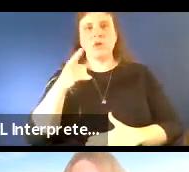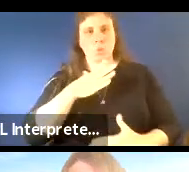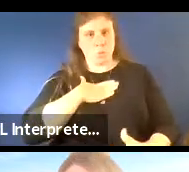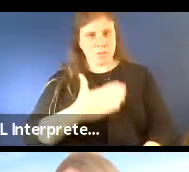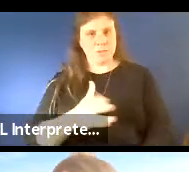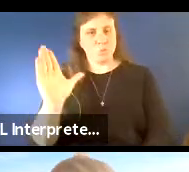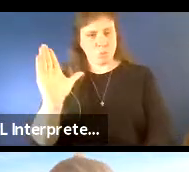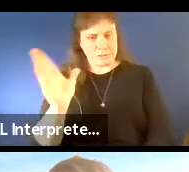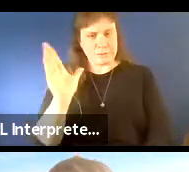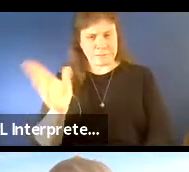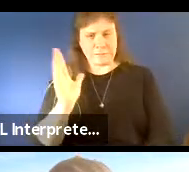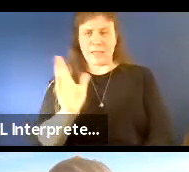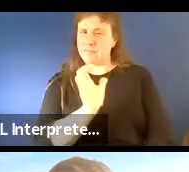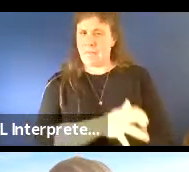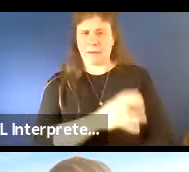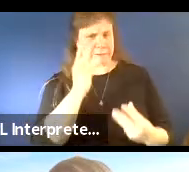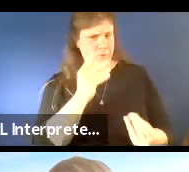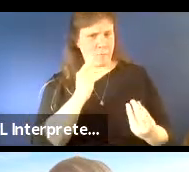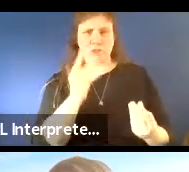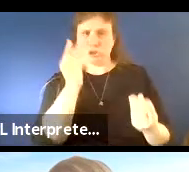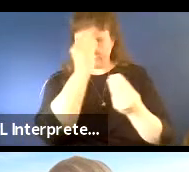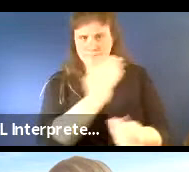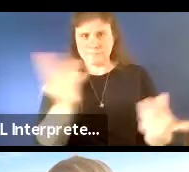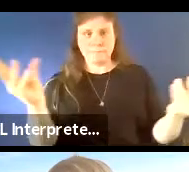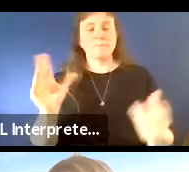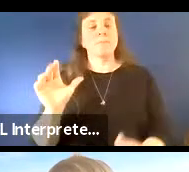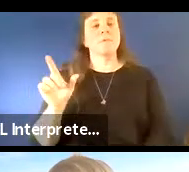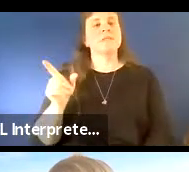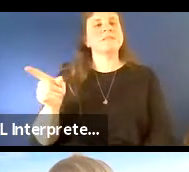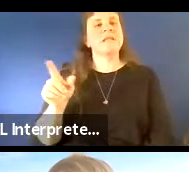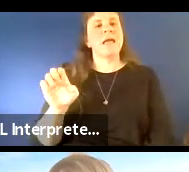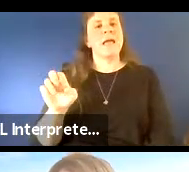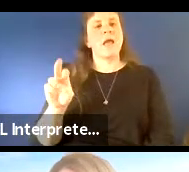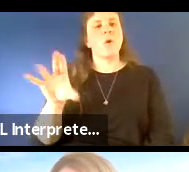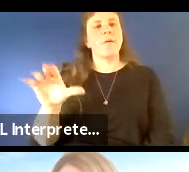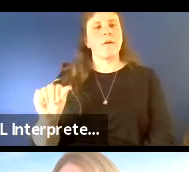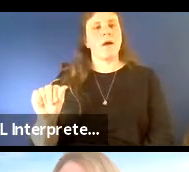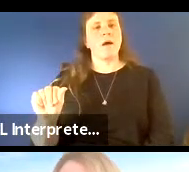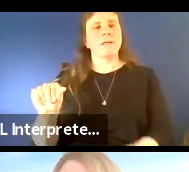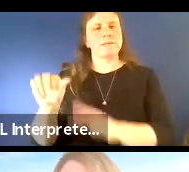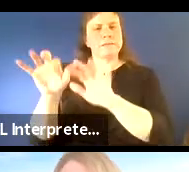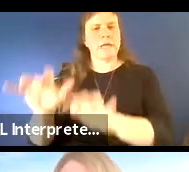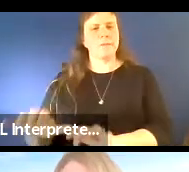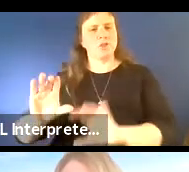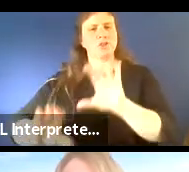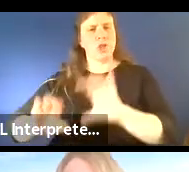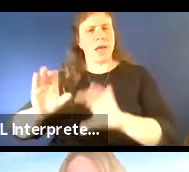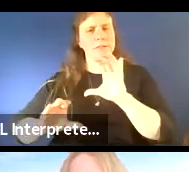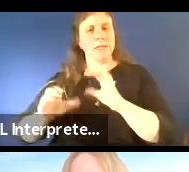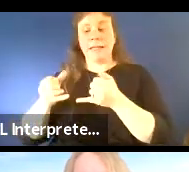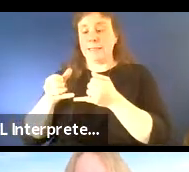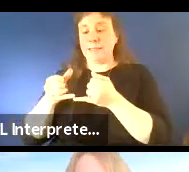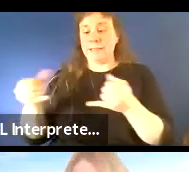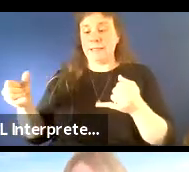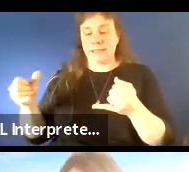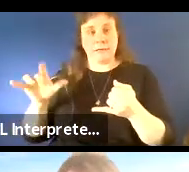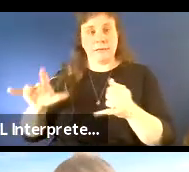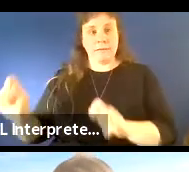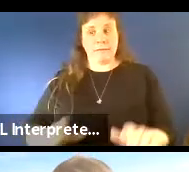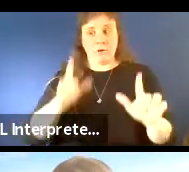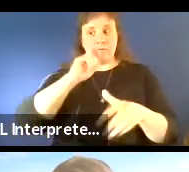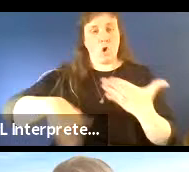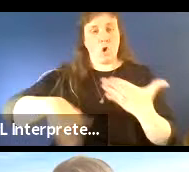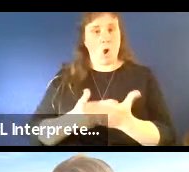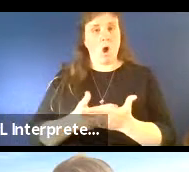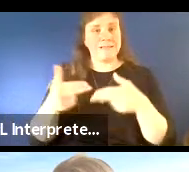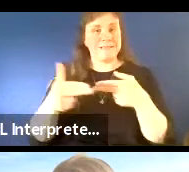data to everyone. Erica put in the chat the link to all the slides from ACIP, and we'll send